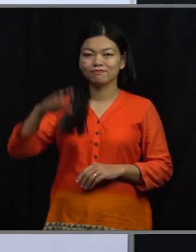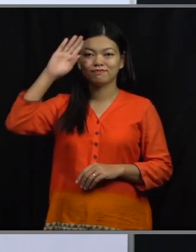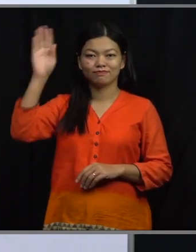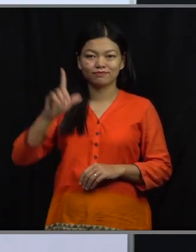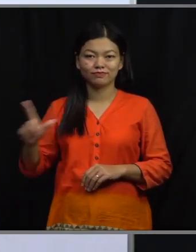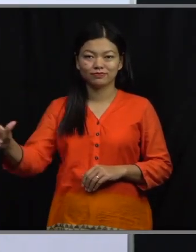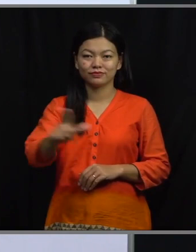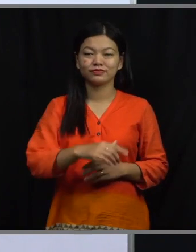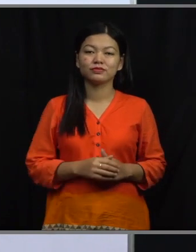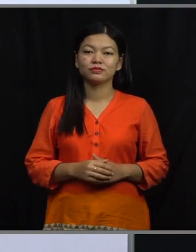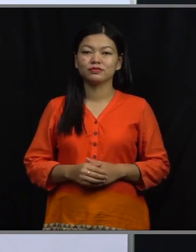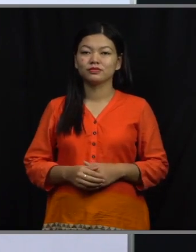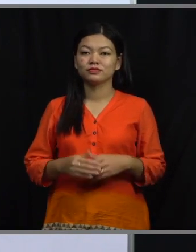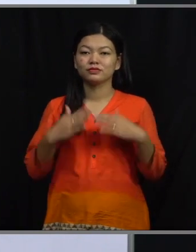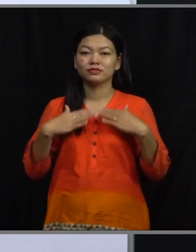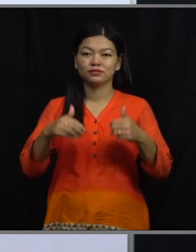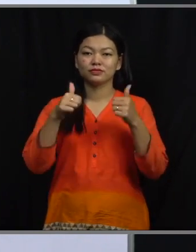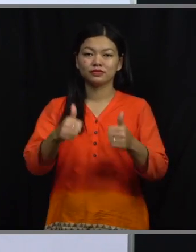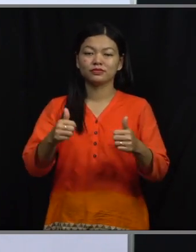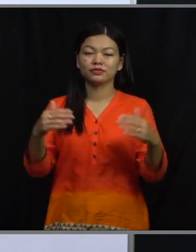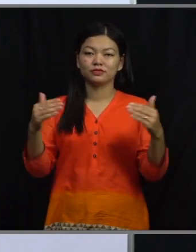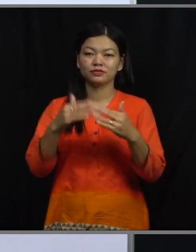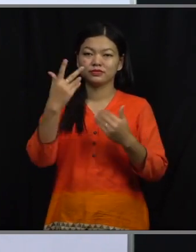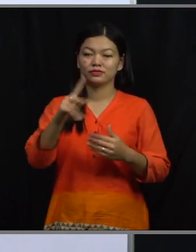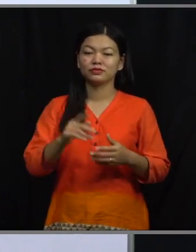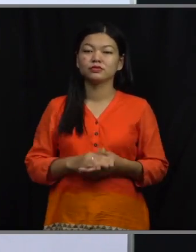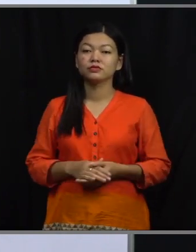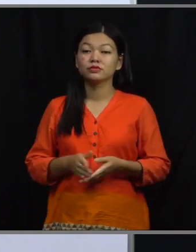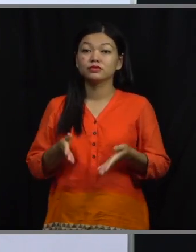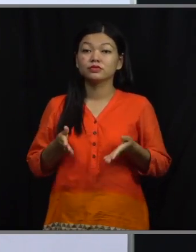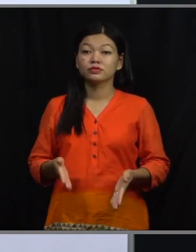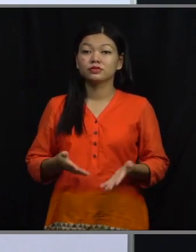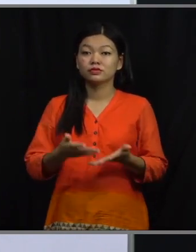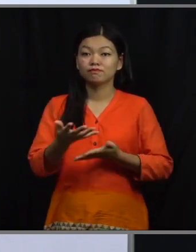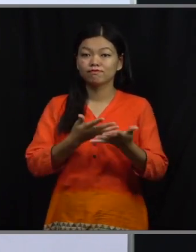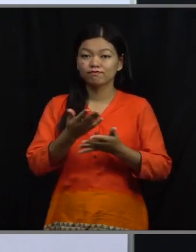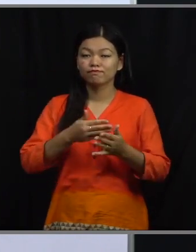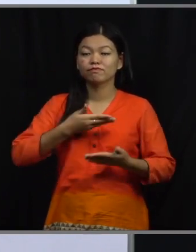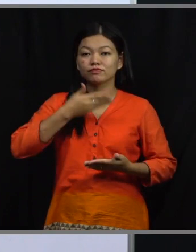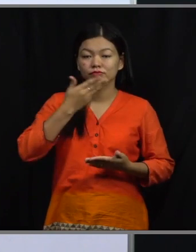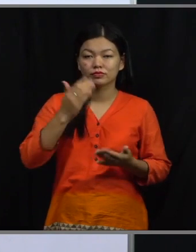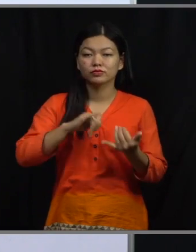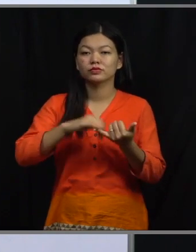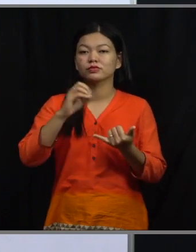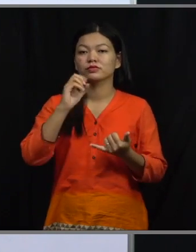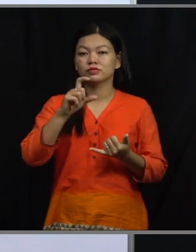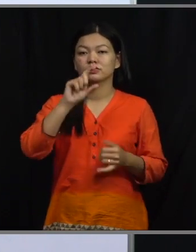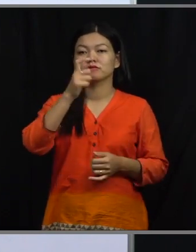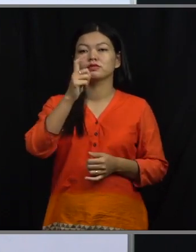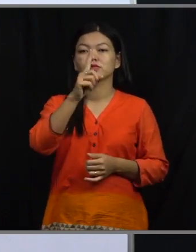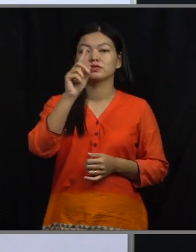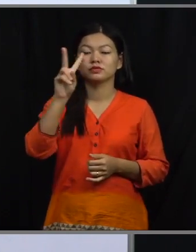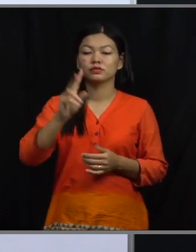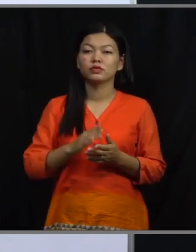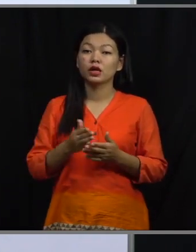Hello everyone, it's nice to be back once again. Even today, I will be discussing about sociology for class 12. In